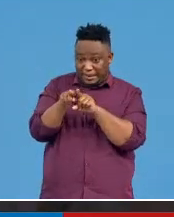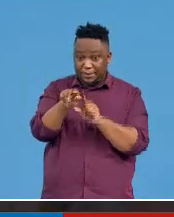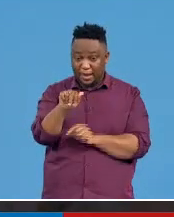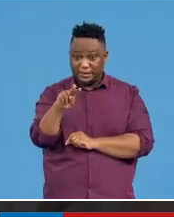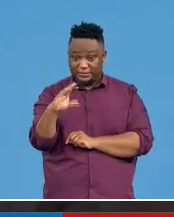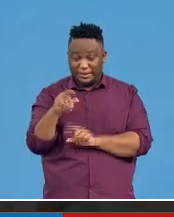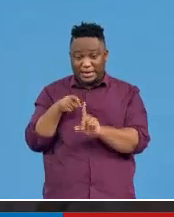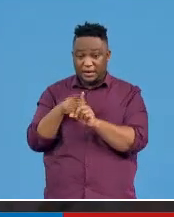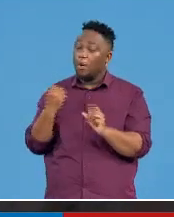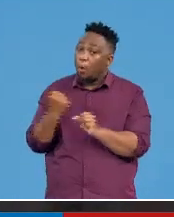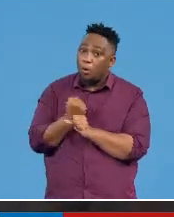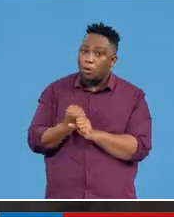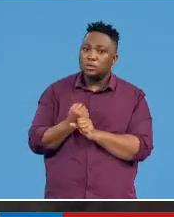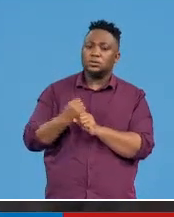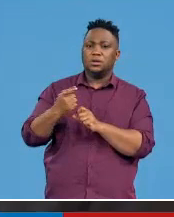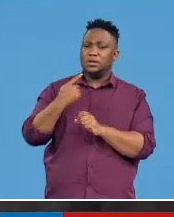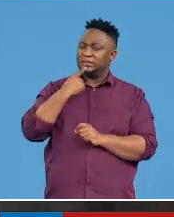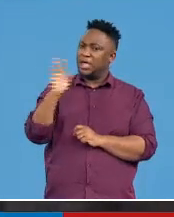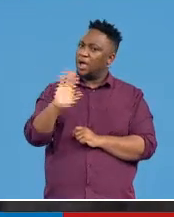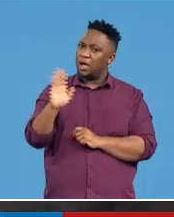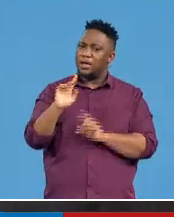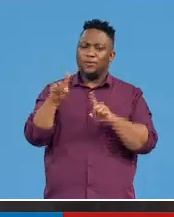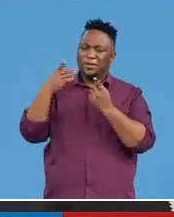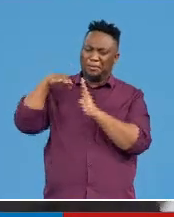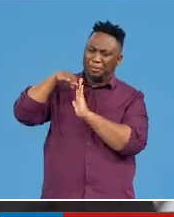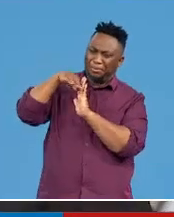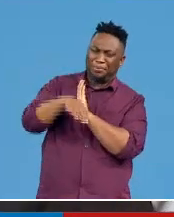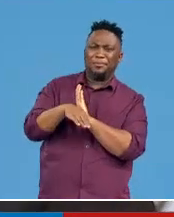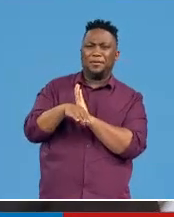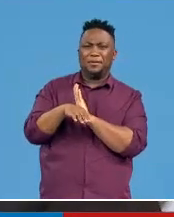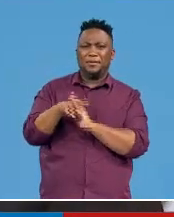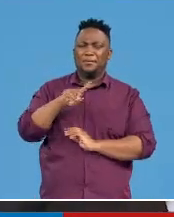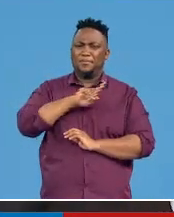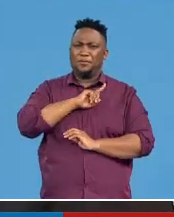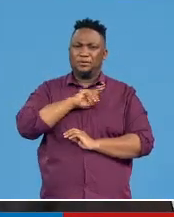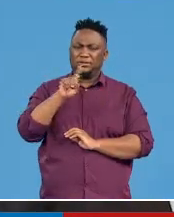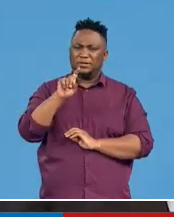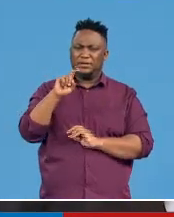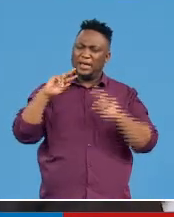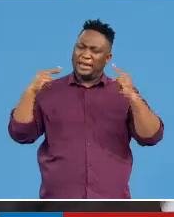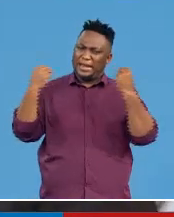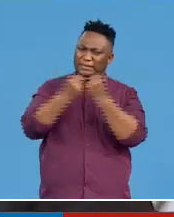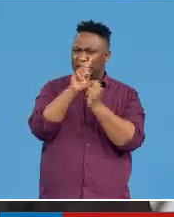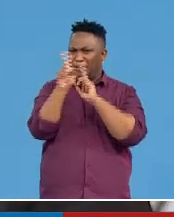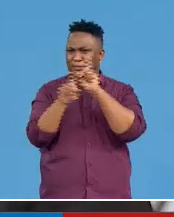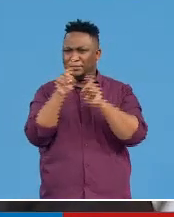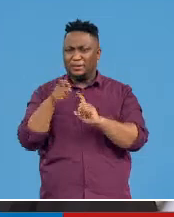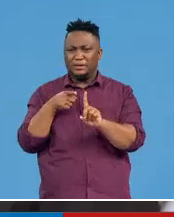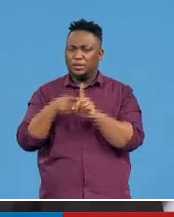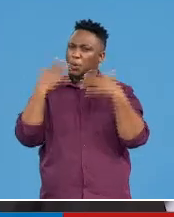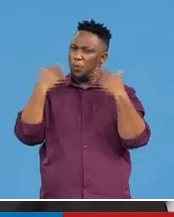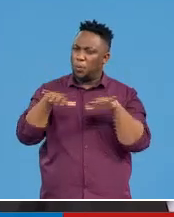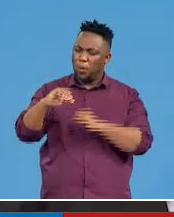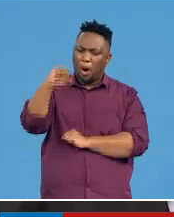to raise the issue of regression when it comes to the national question. And she was one of the outstanding